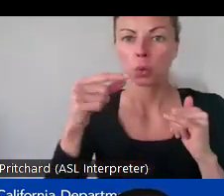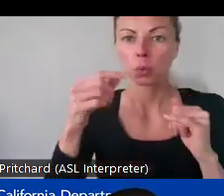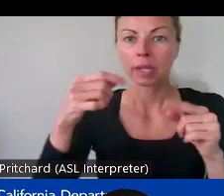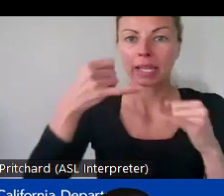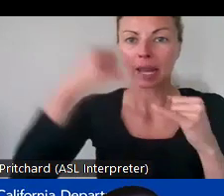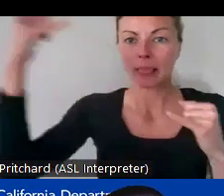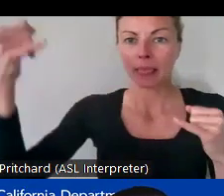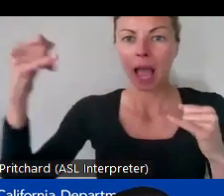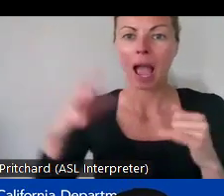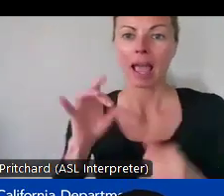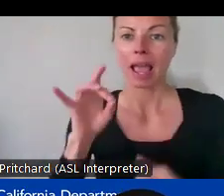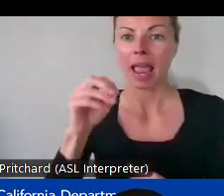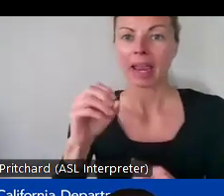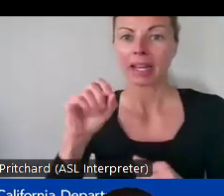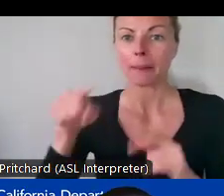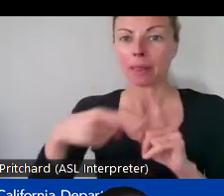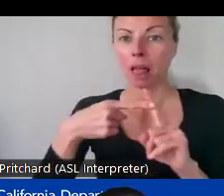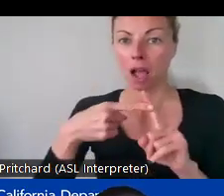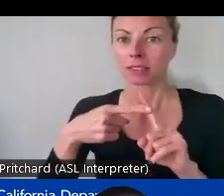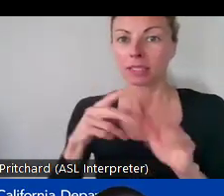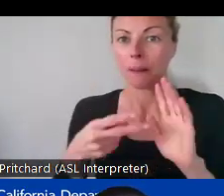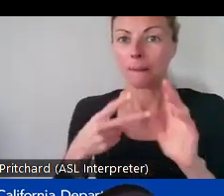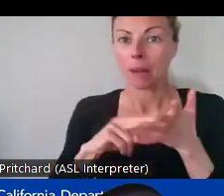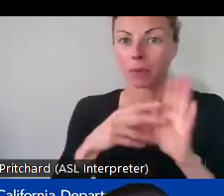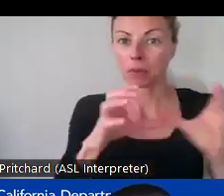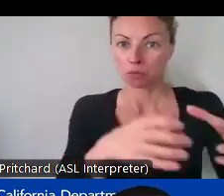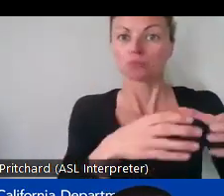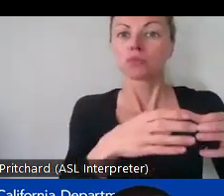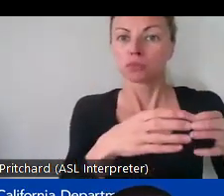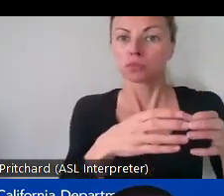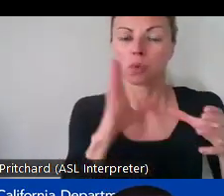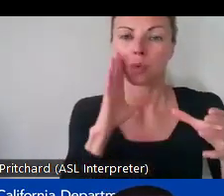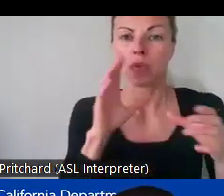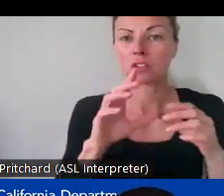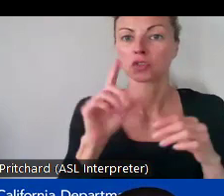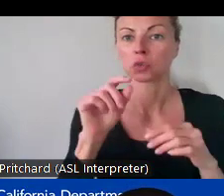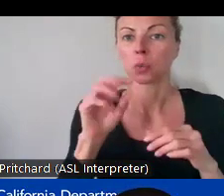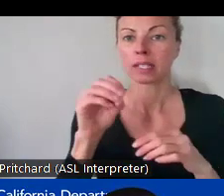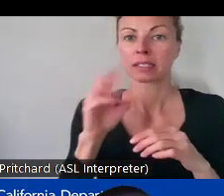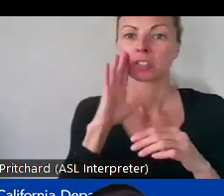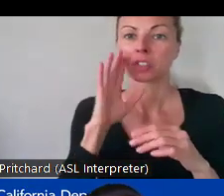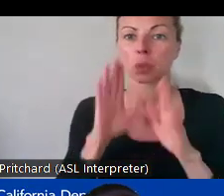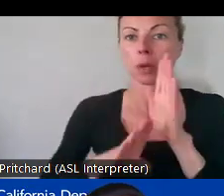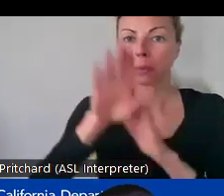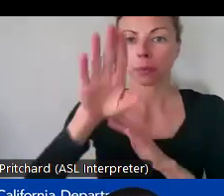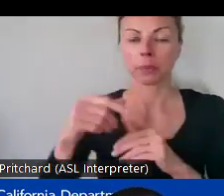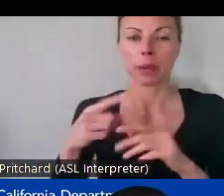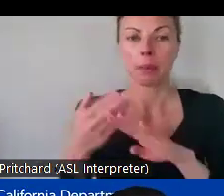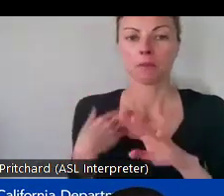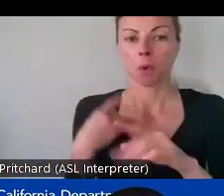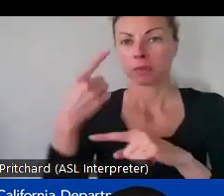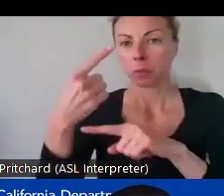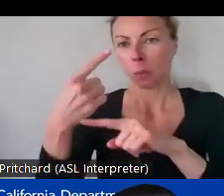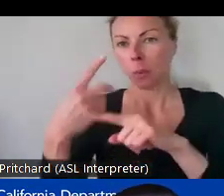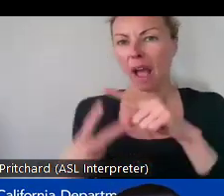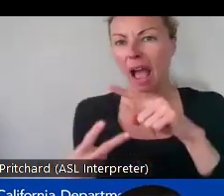projected to make up about 10% of the state's population in 2060. In 1980, the 80-plus population was only about 500,000, which was